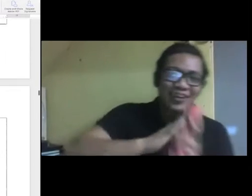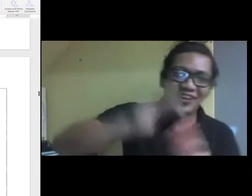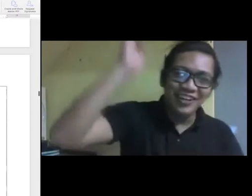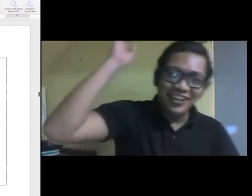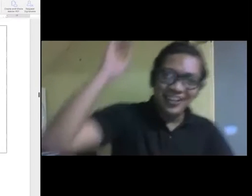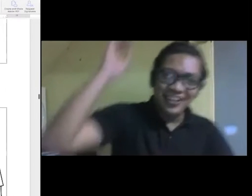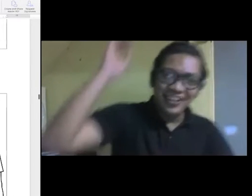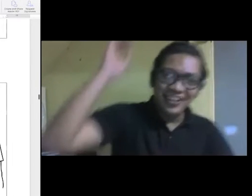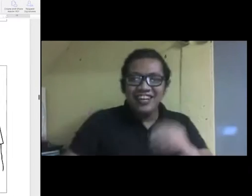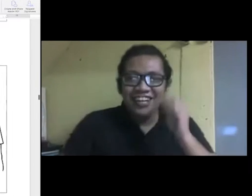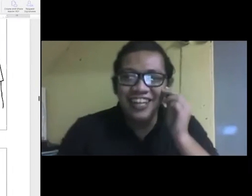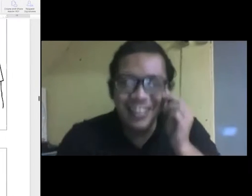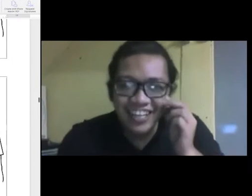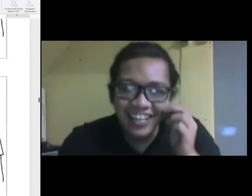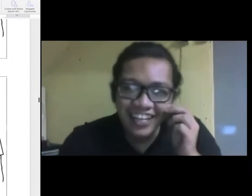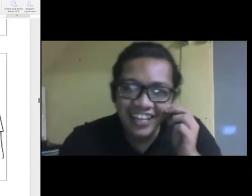Okay.